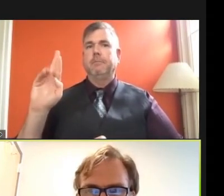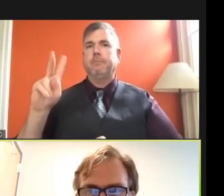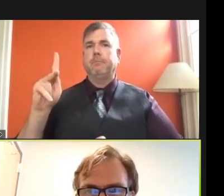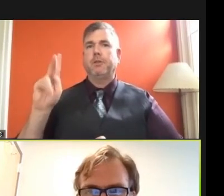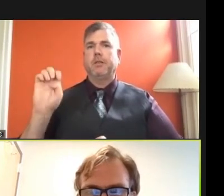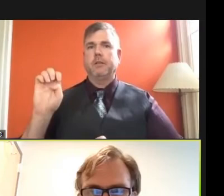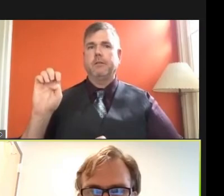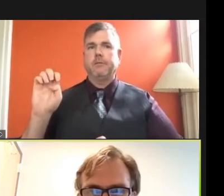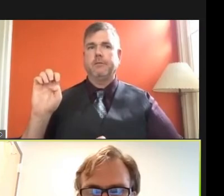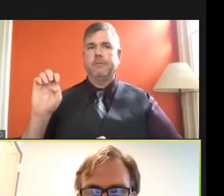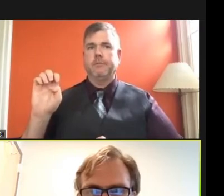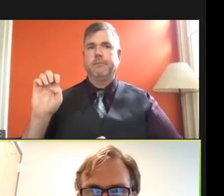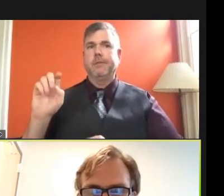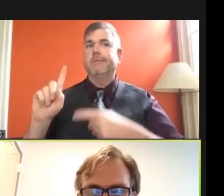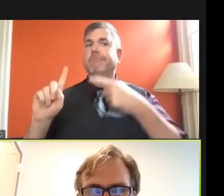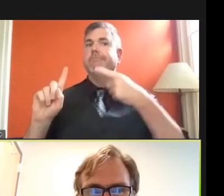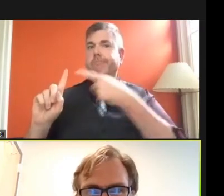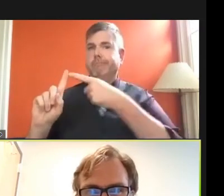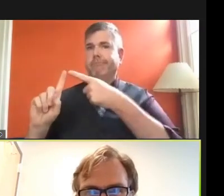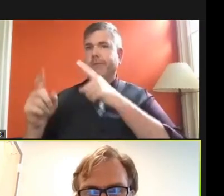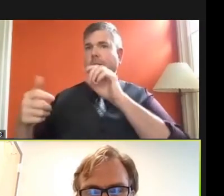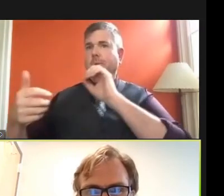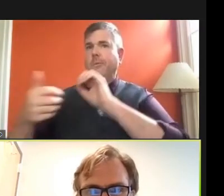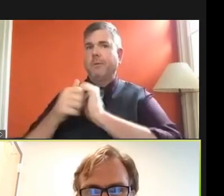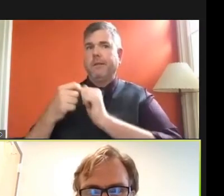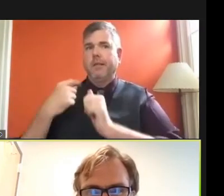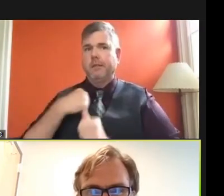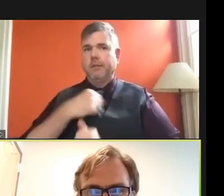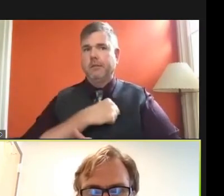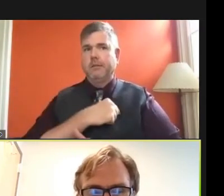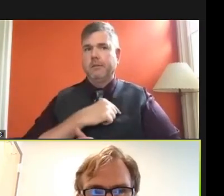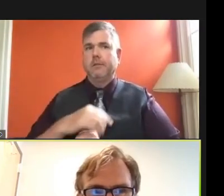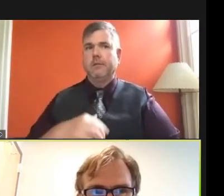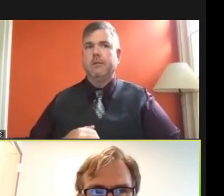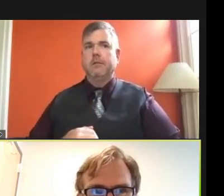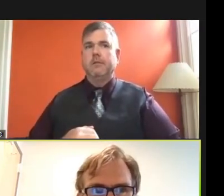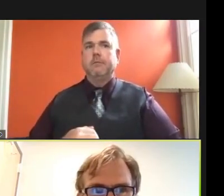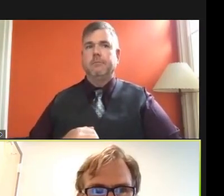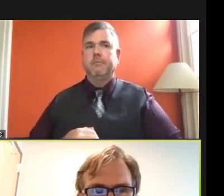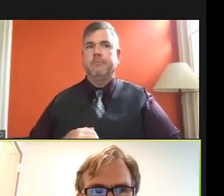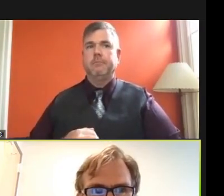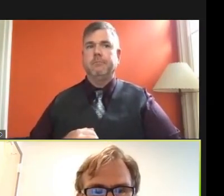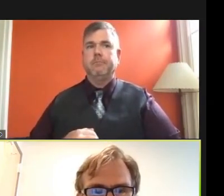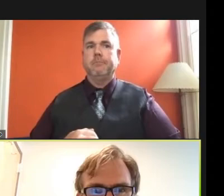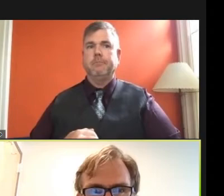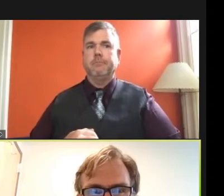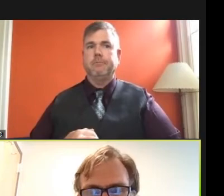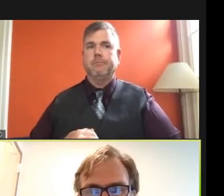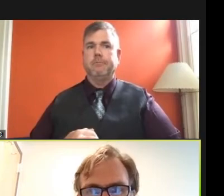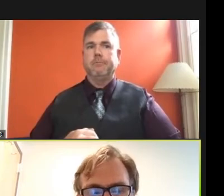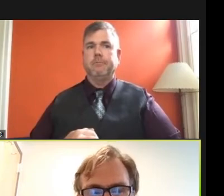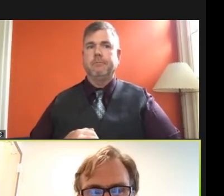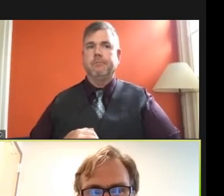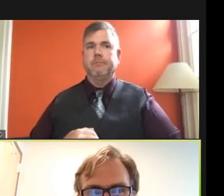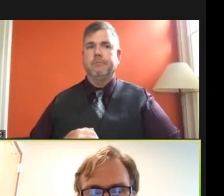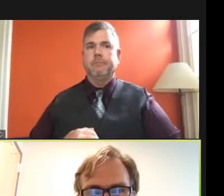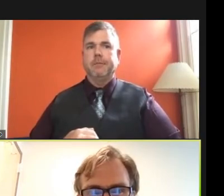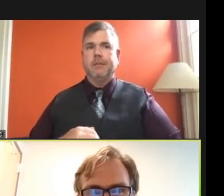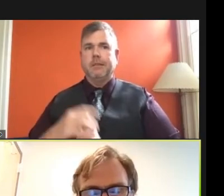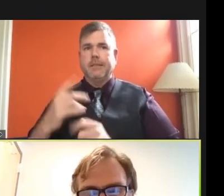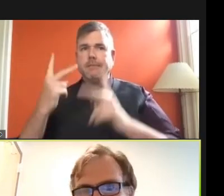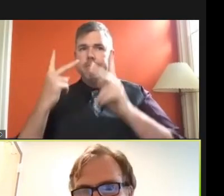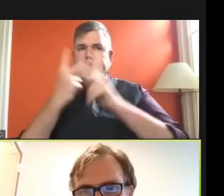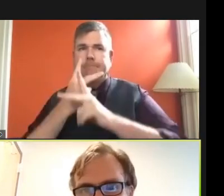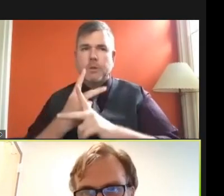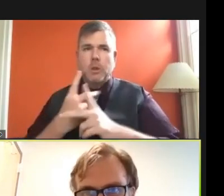and we're orienting our strategies to try and ensure that happens